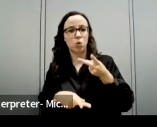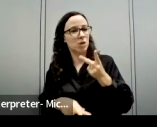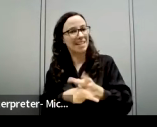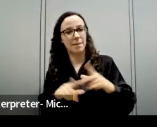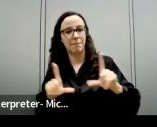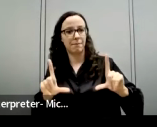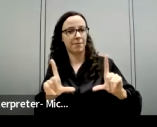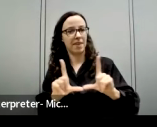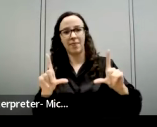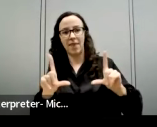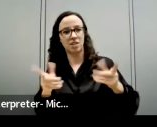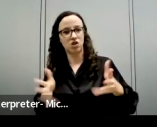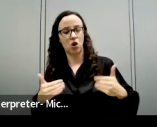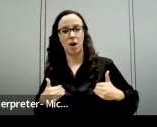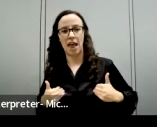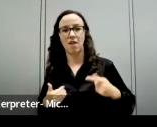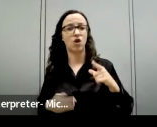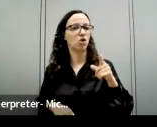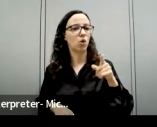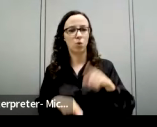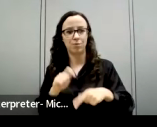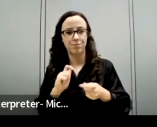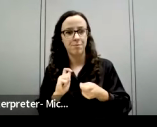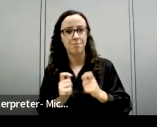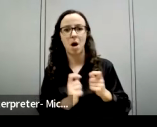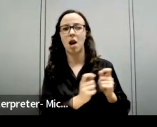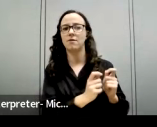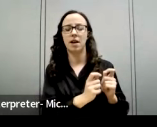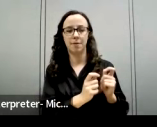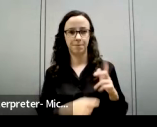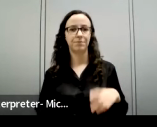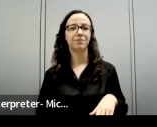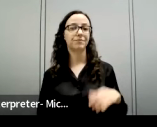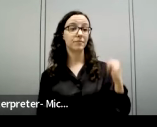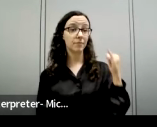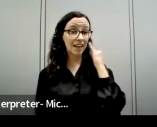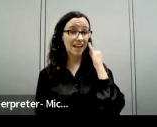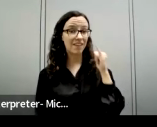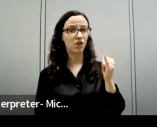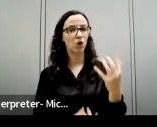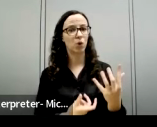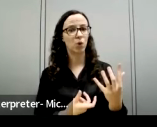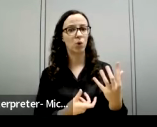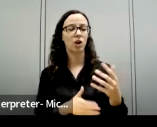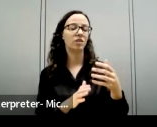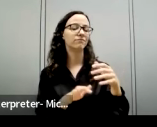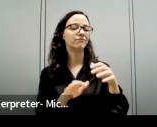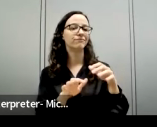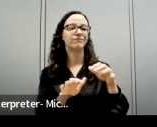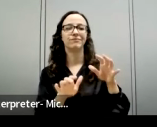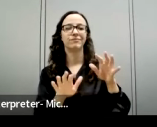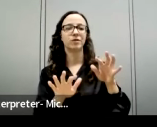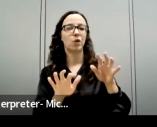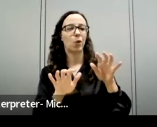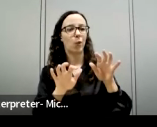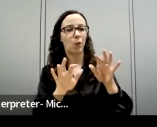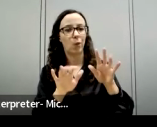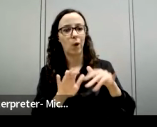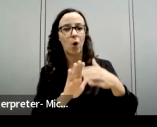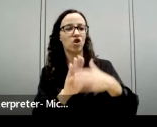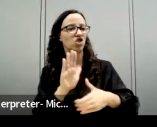already had, and so you are not modifying them. And even if you wrote a chapter and all